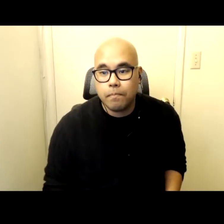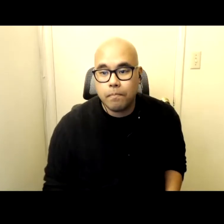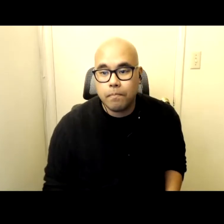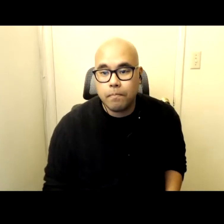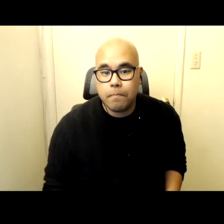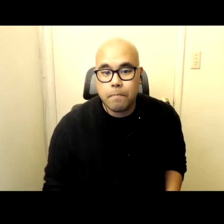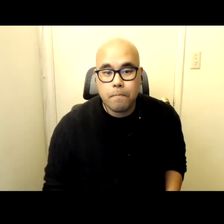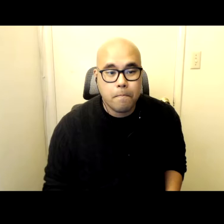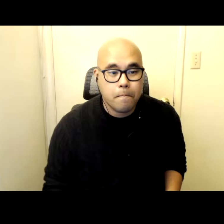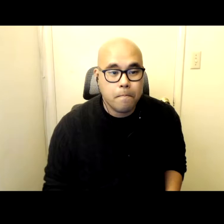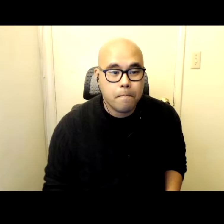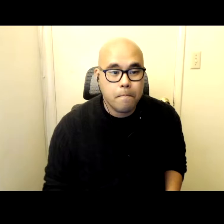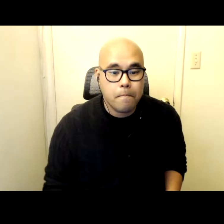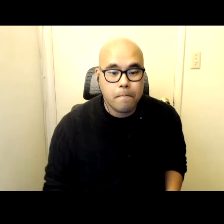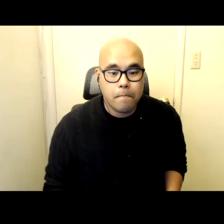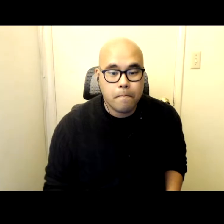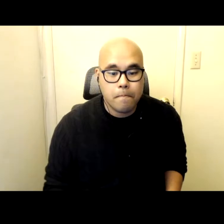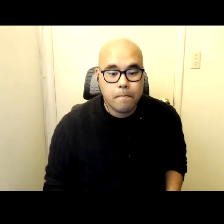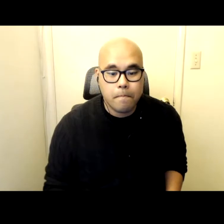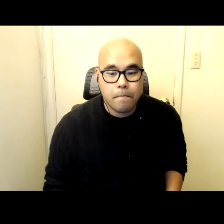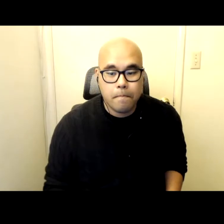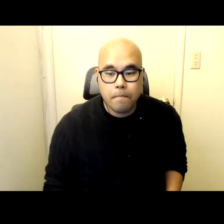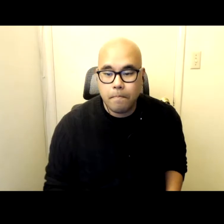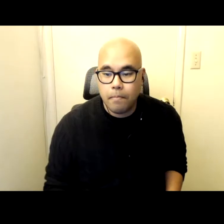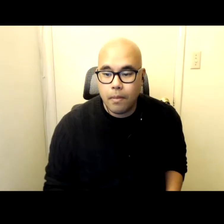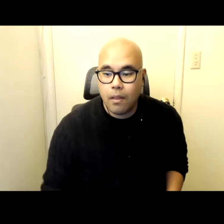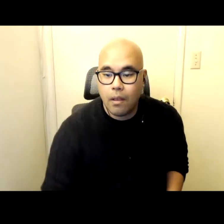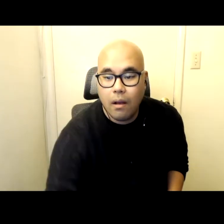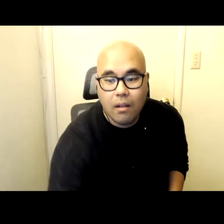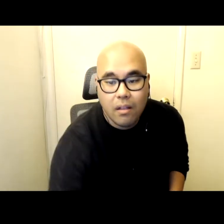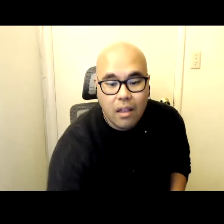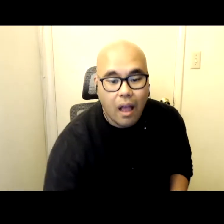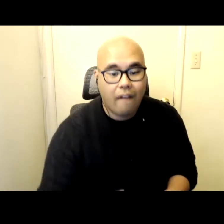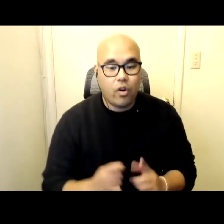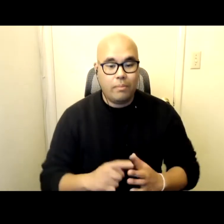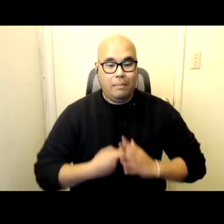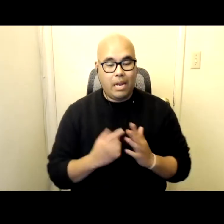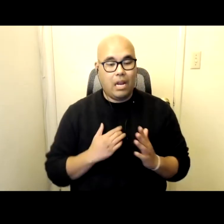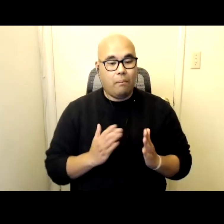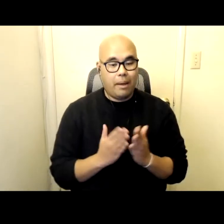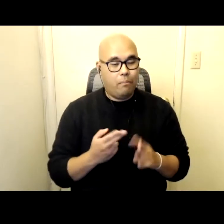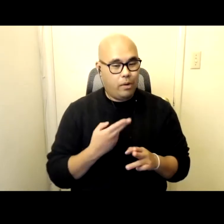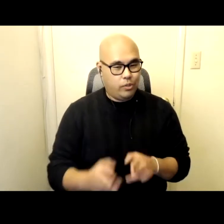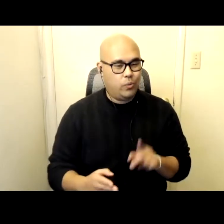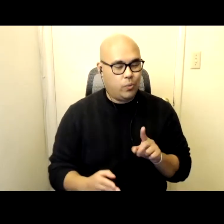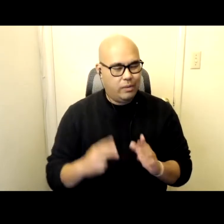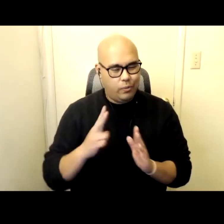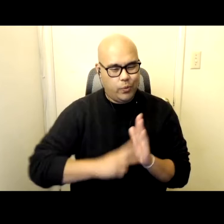I'm going to read from very close to the beginning of my book, just a little bit.